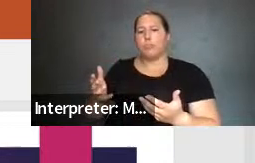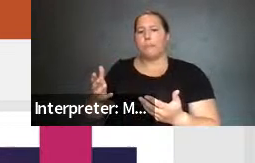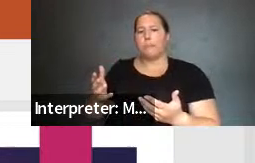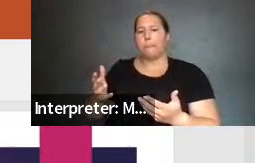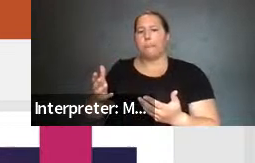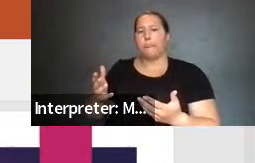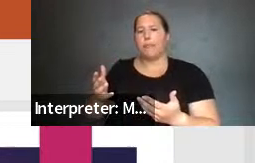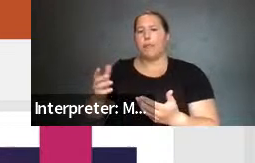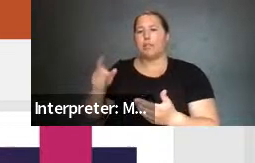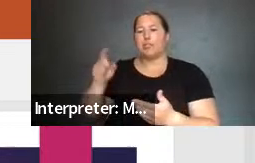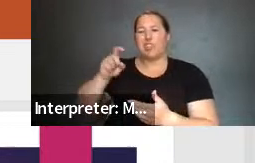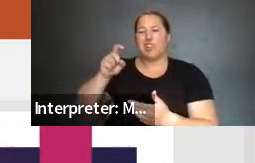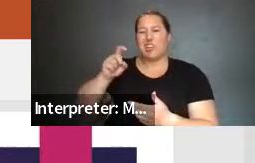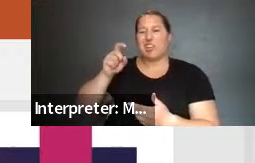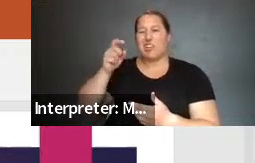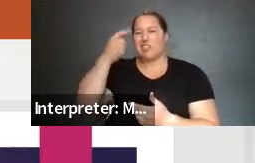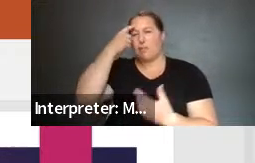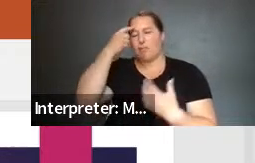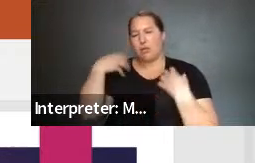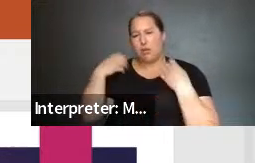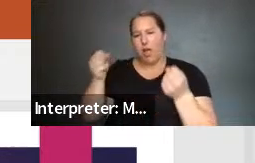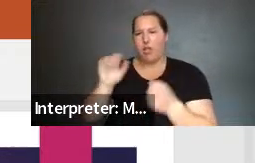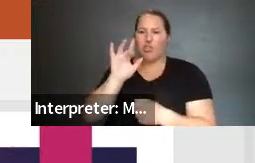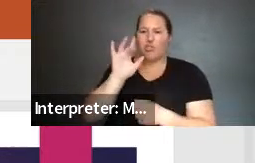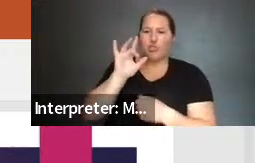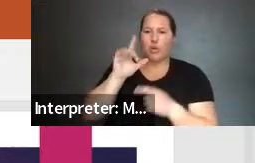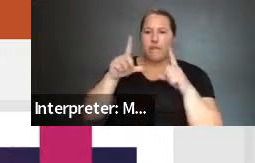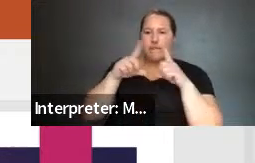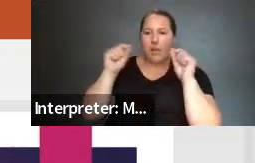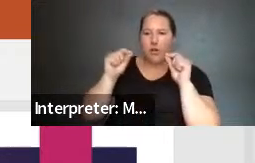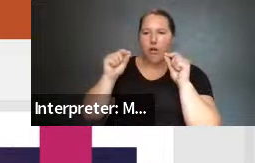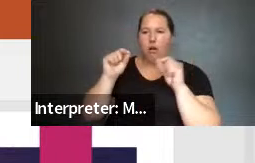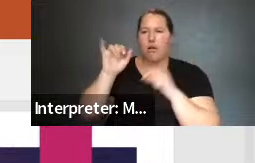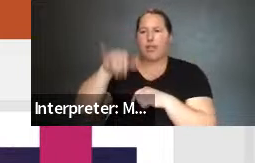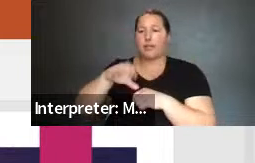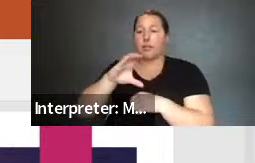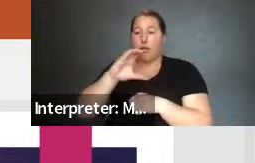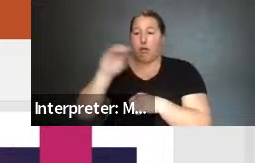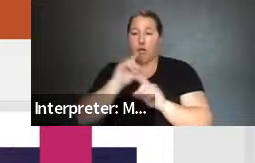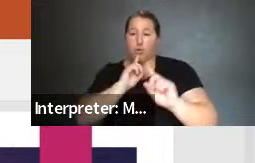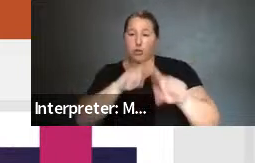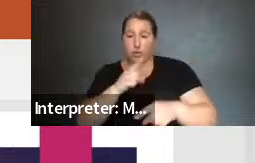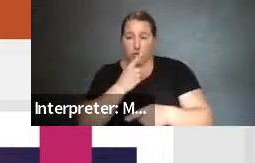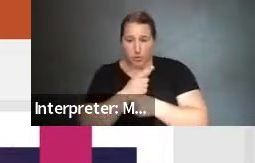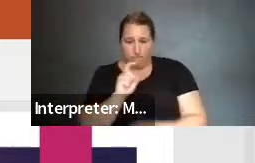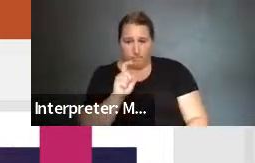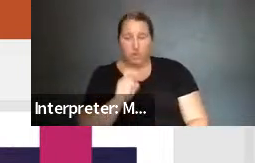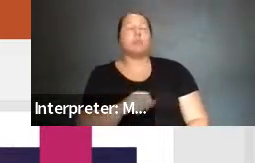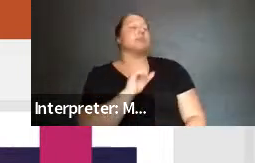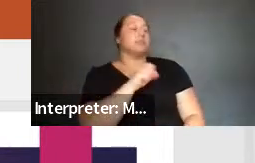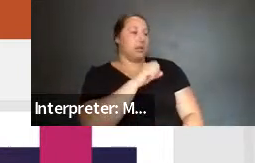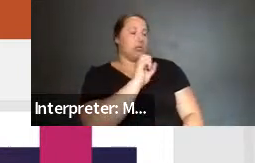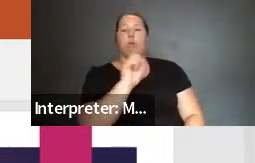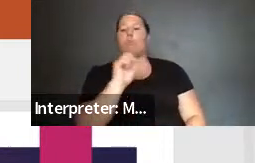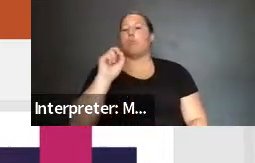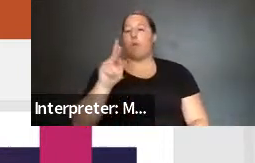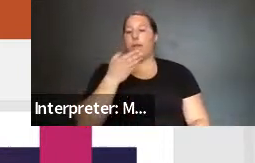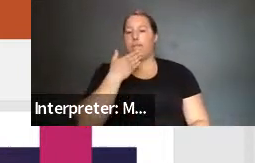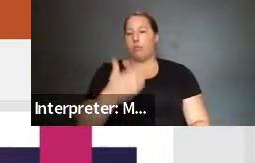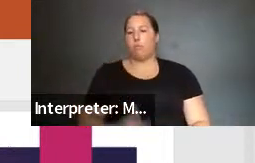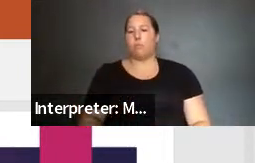the 25 card, that's still a co-response from 911. Yeah. Got it. Thank you.